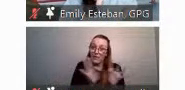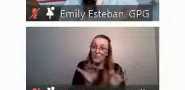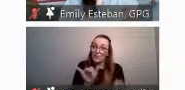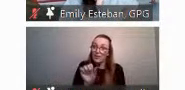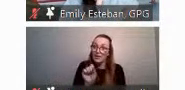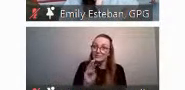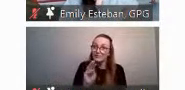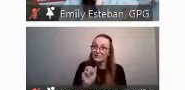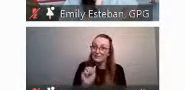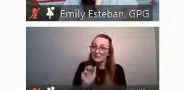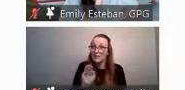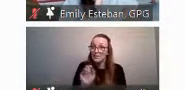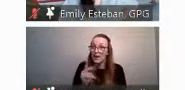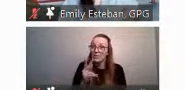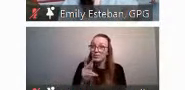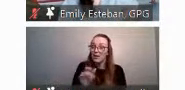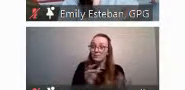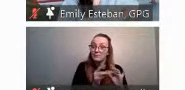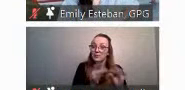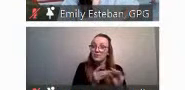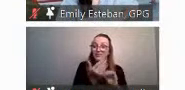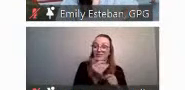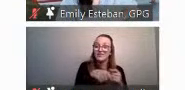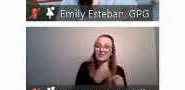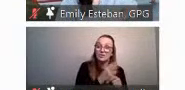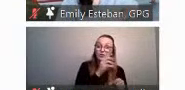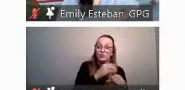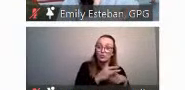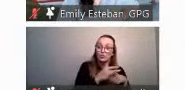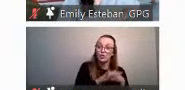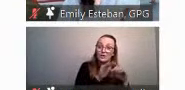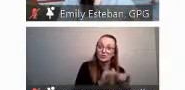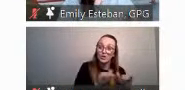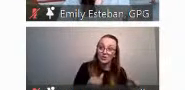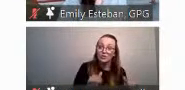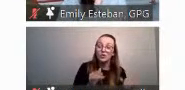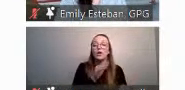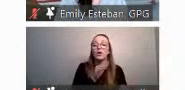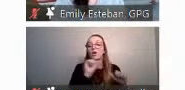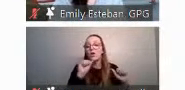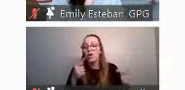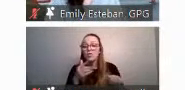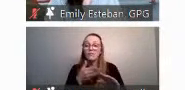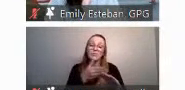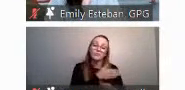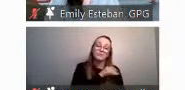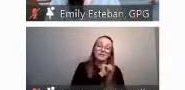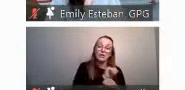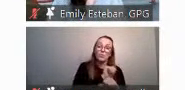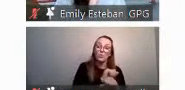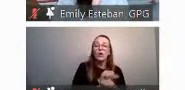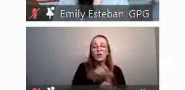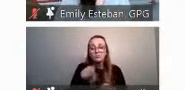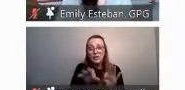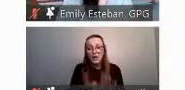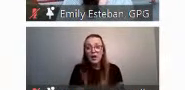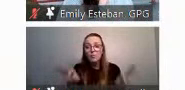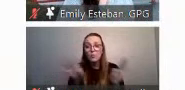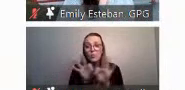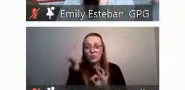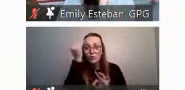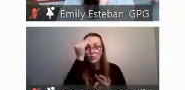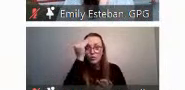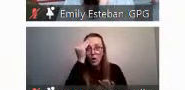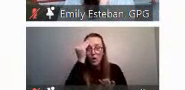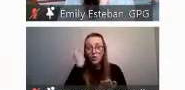in early childhood and, and all the preceding work is really important to inform where we are today.